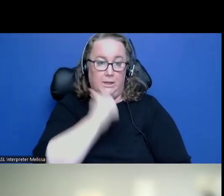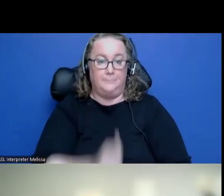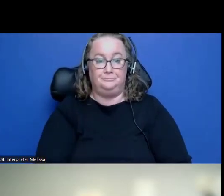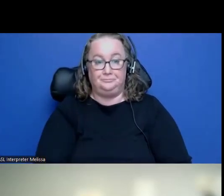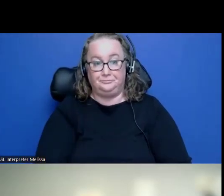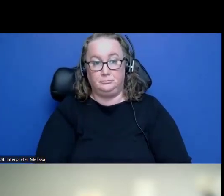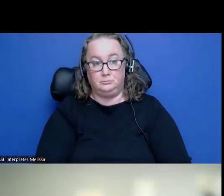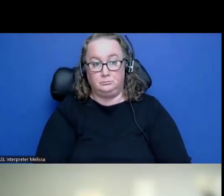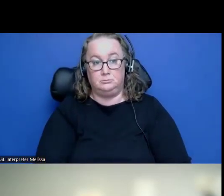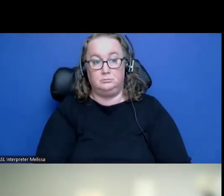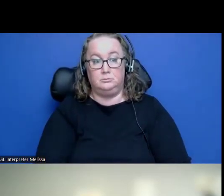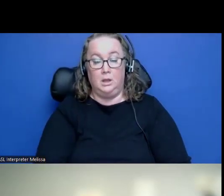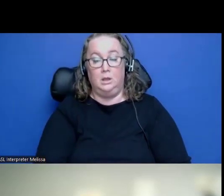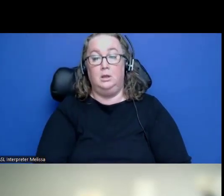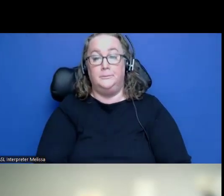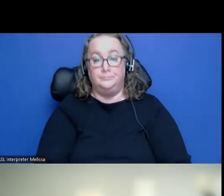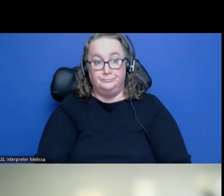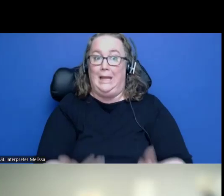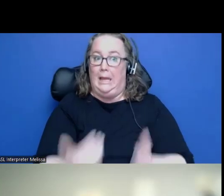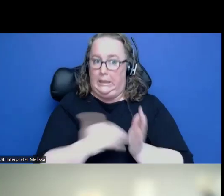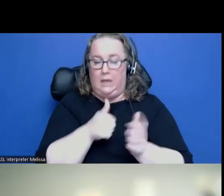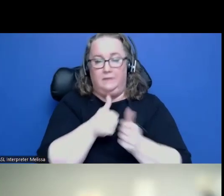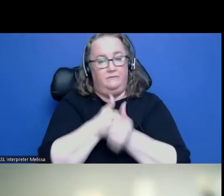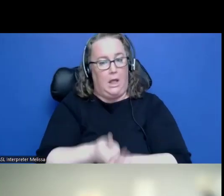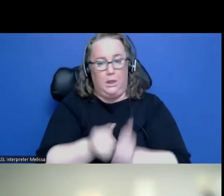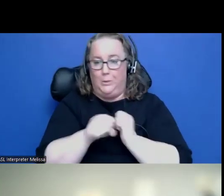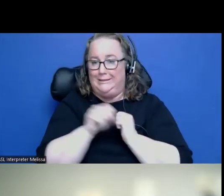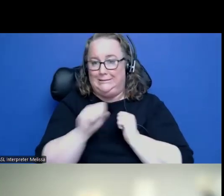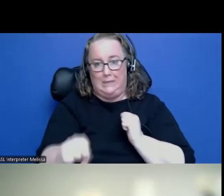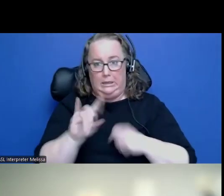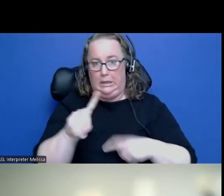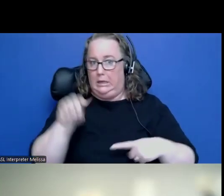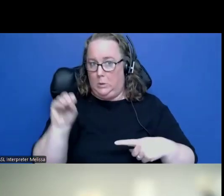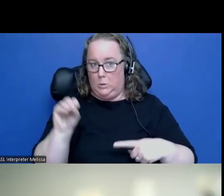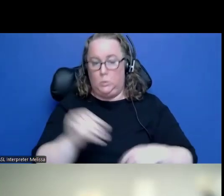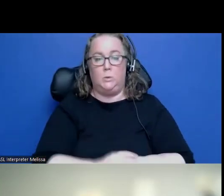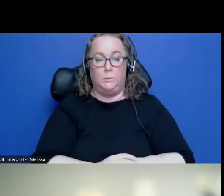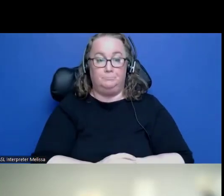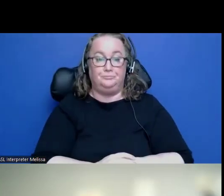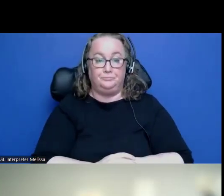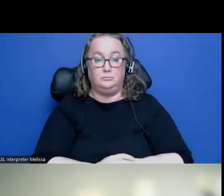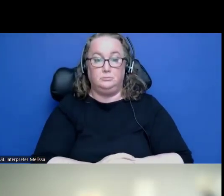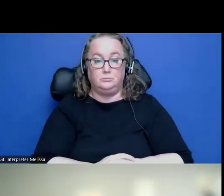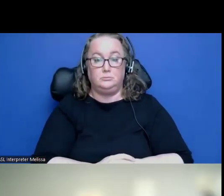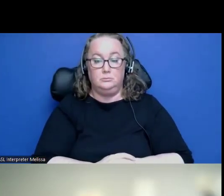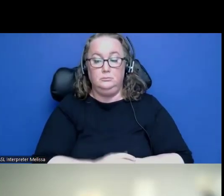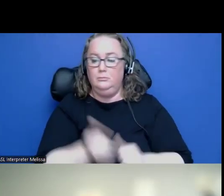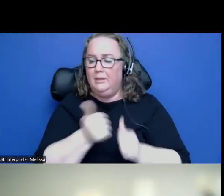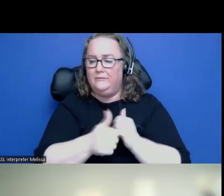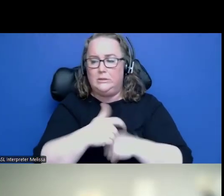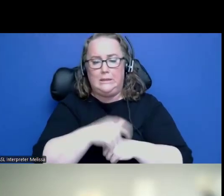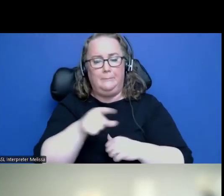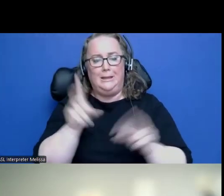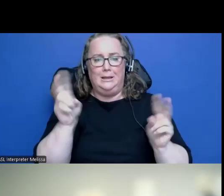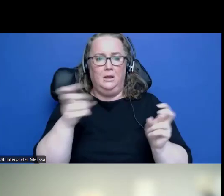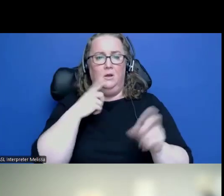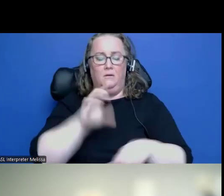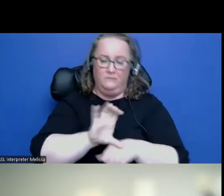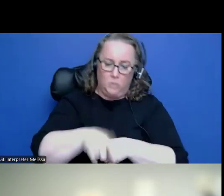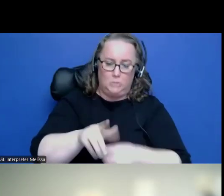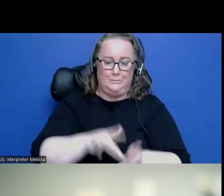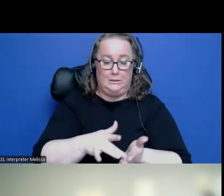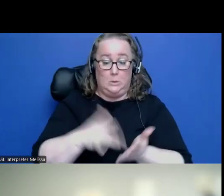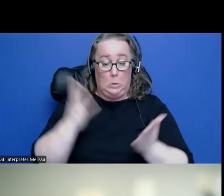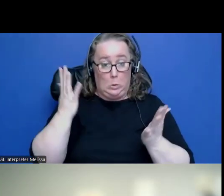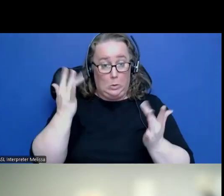the extended IDO. All of these forced medications were based on an